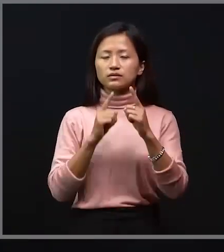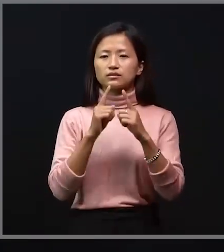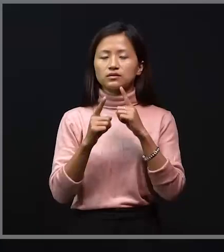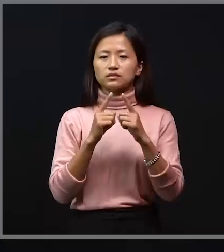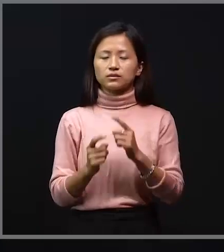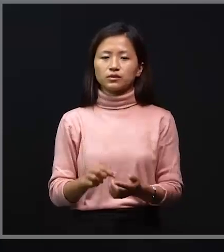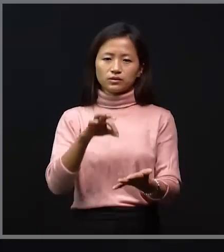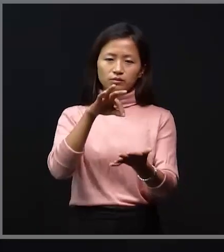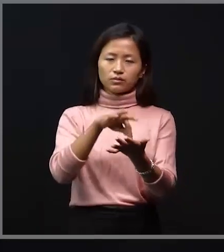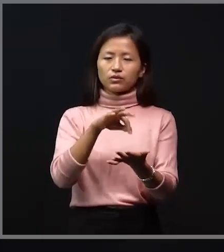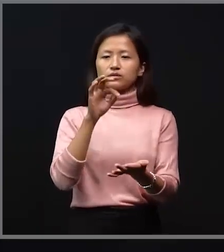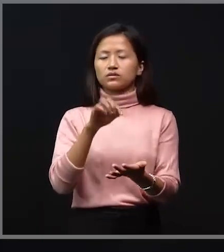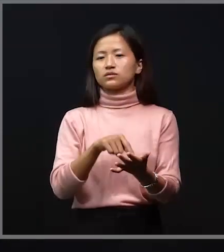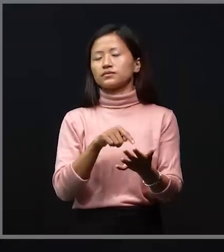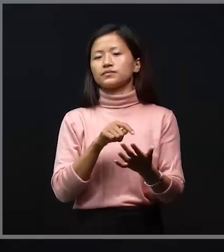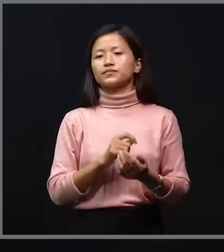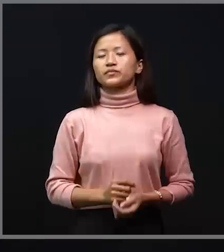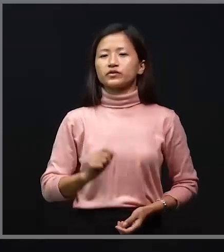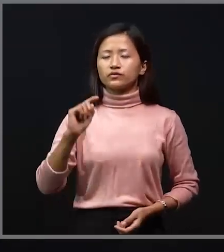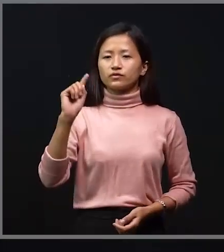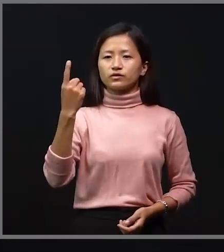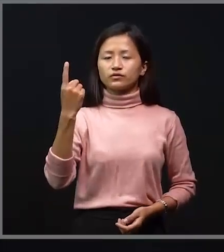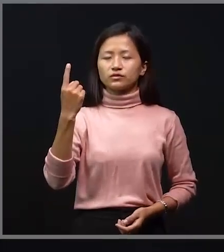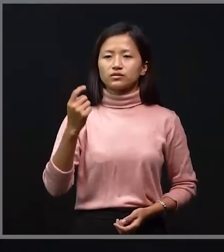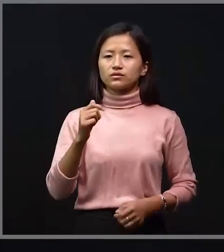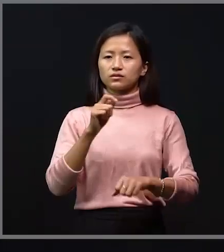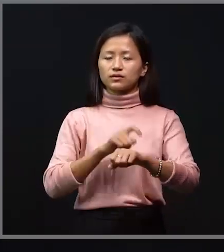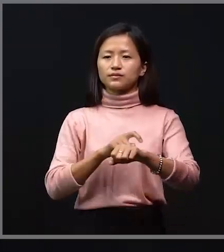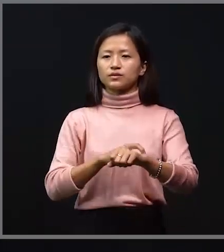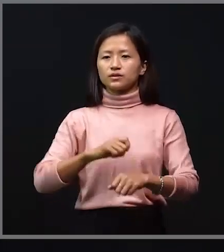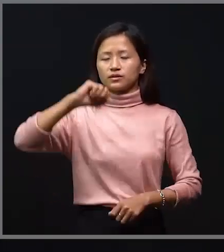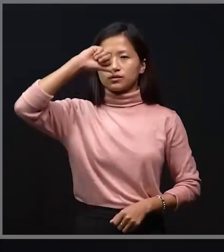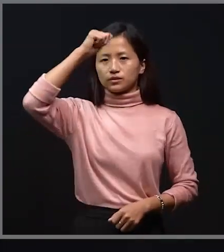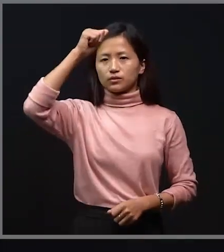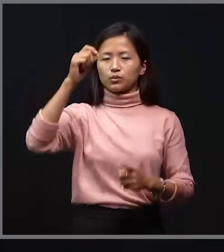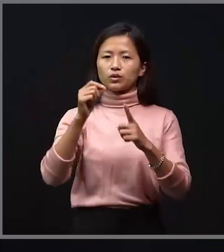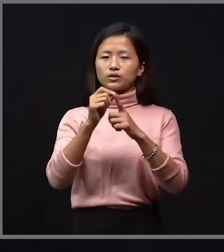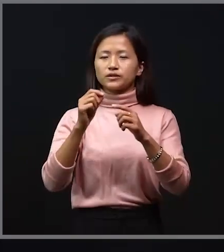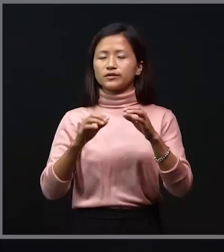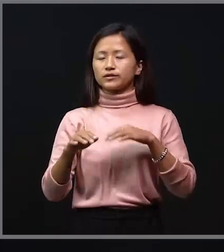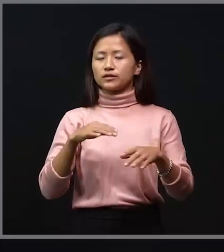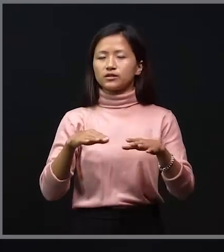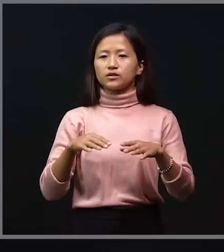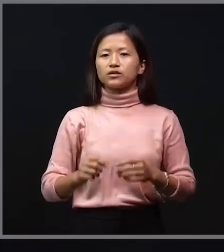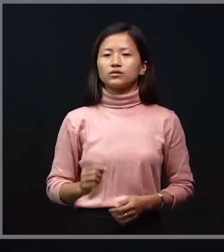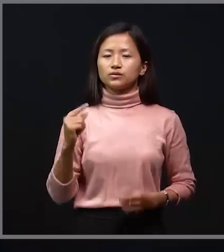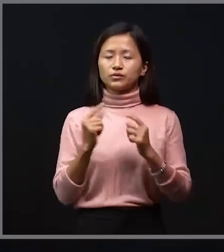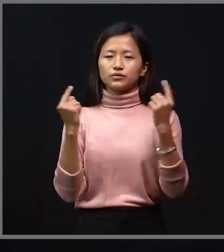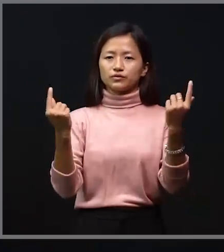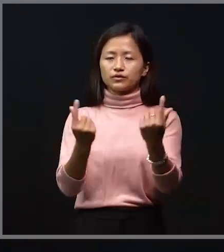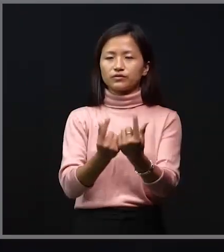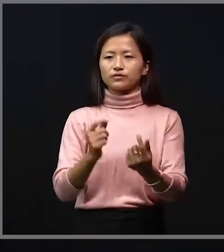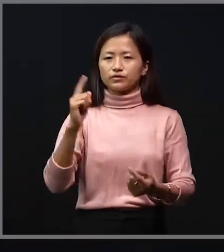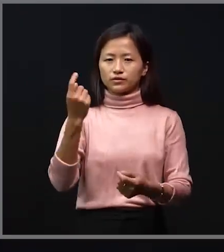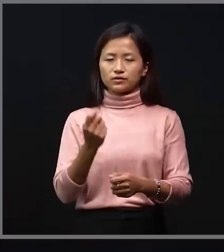discussed the points. Number one is, for the first time, Indians were politically unified. That is, for the first time,